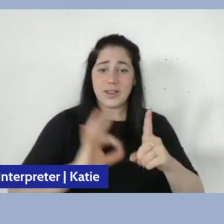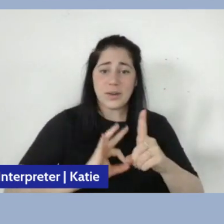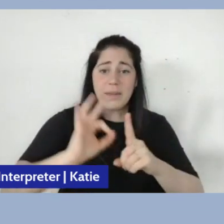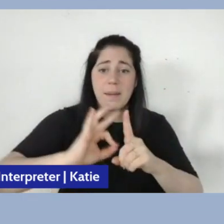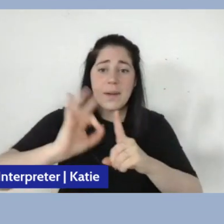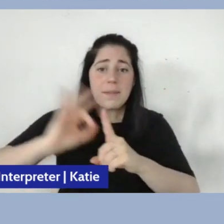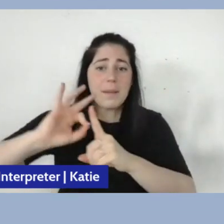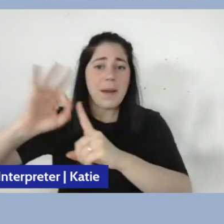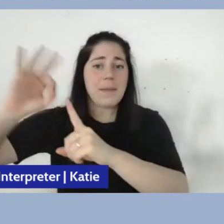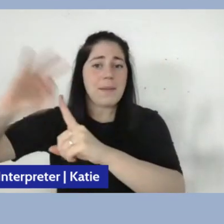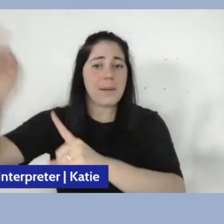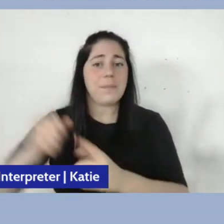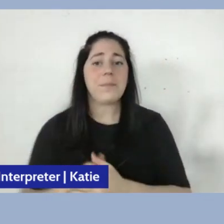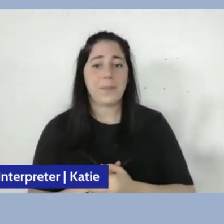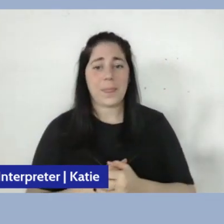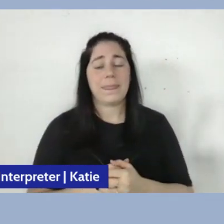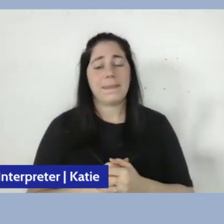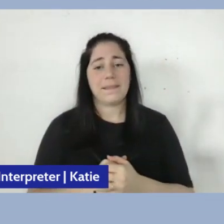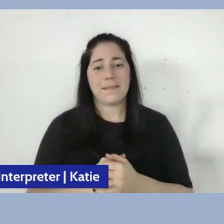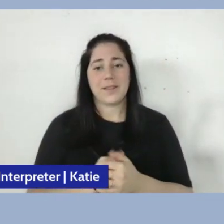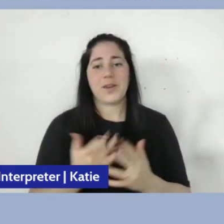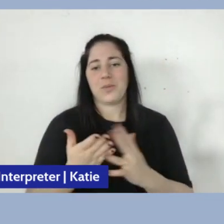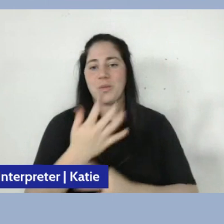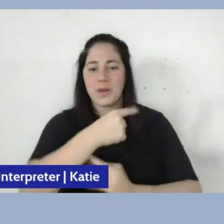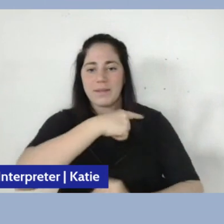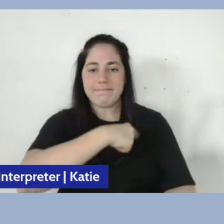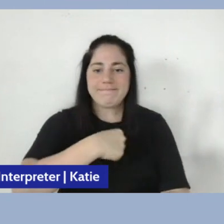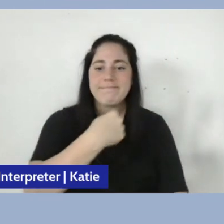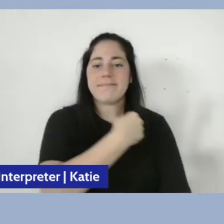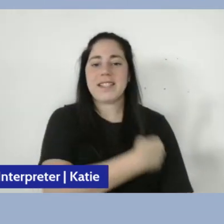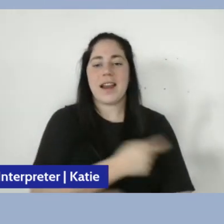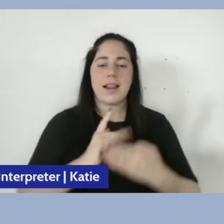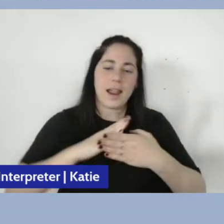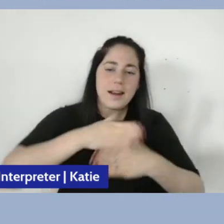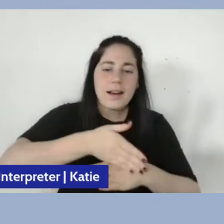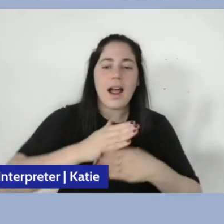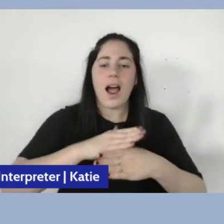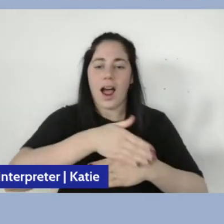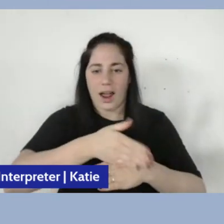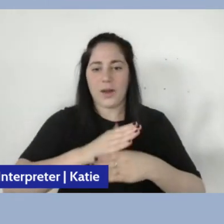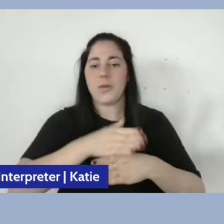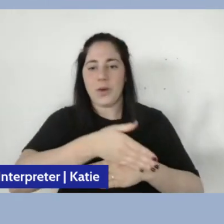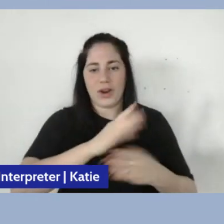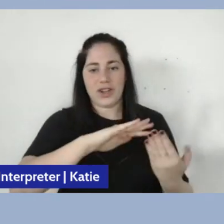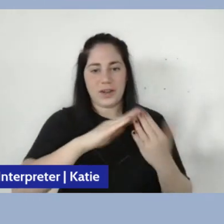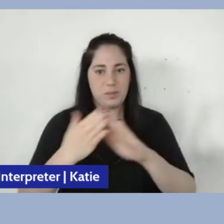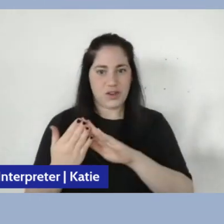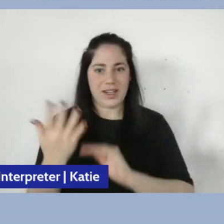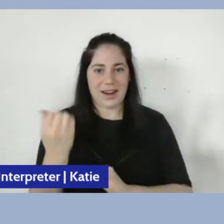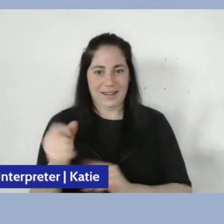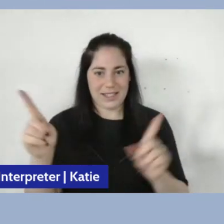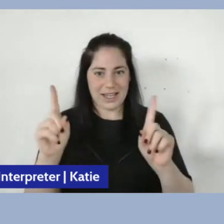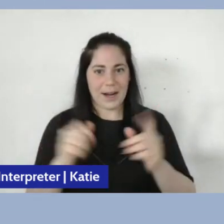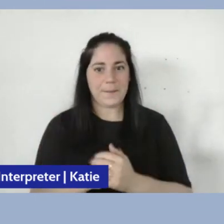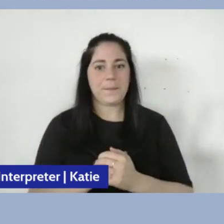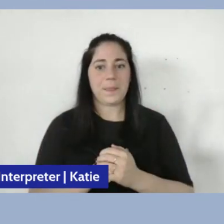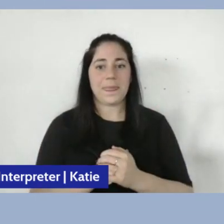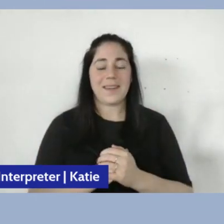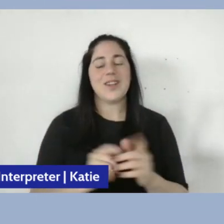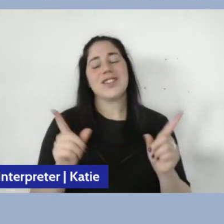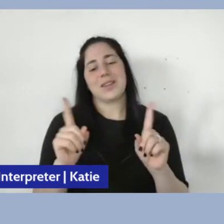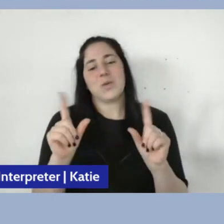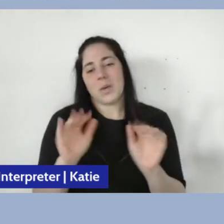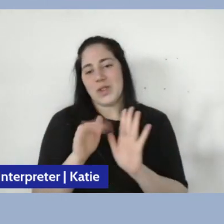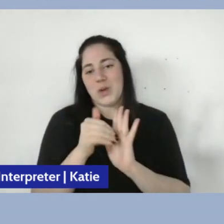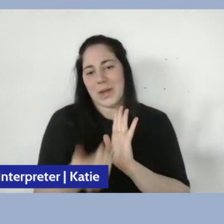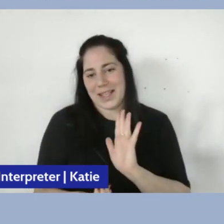in place through the dedicated workforce that we're talking to hopefully today. So there's some of the things that we're currently doing, Lee